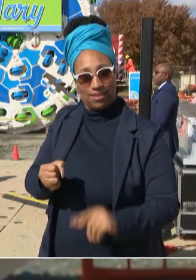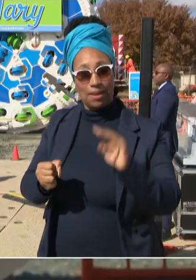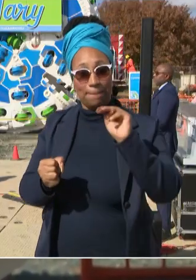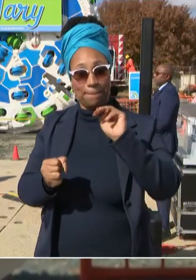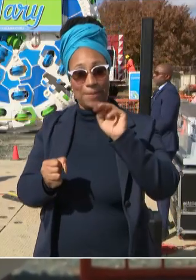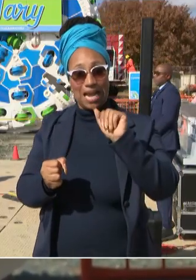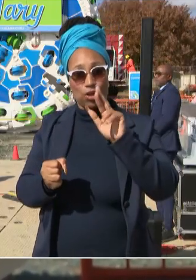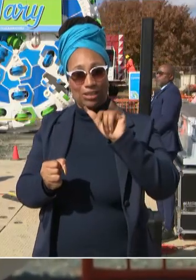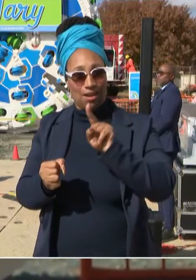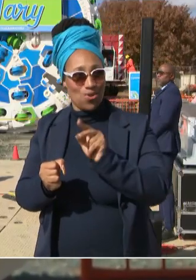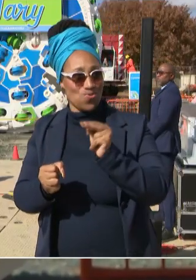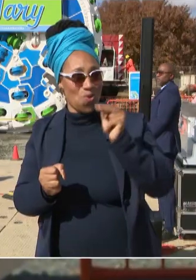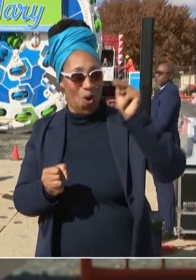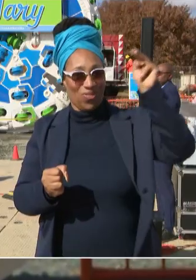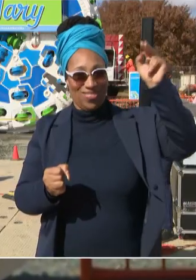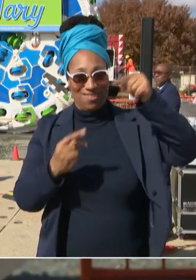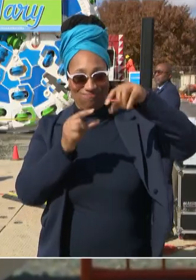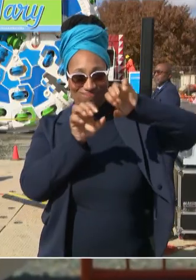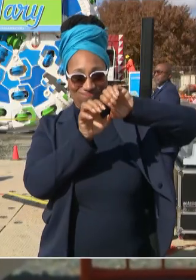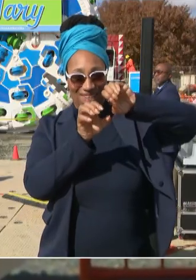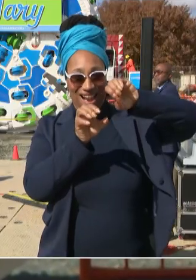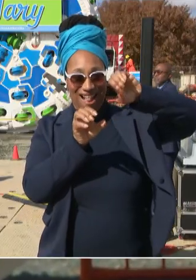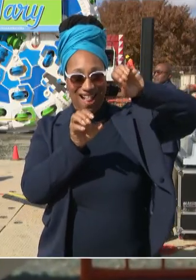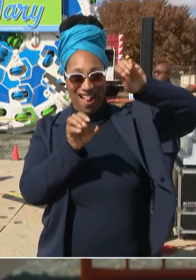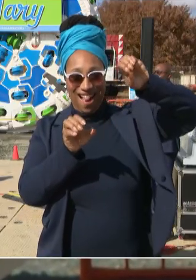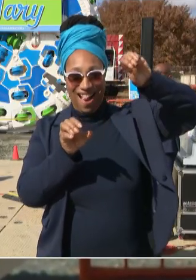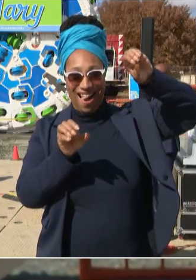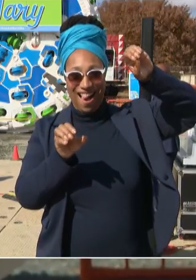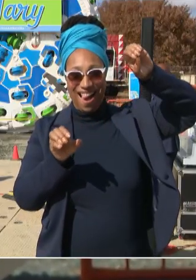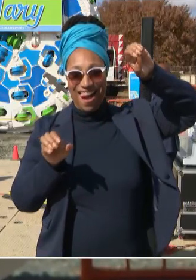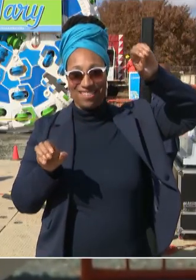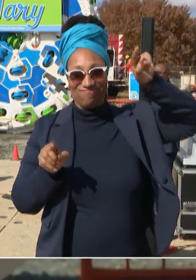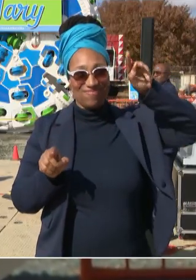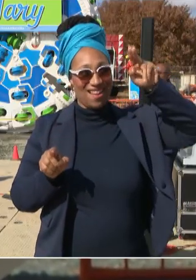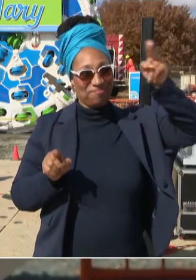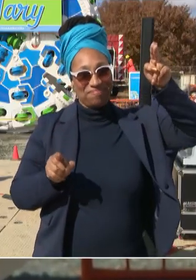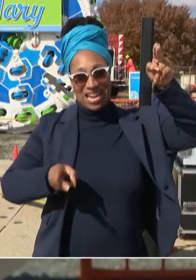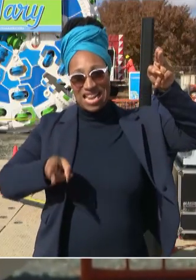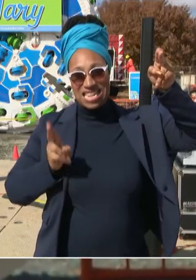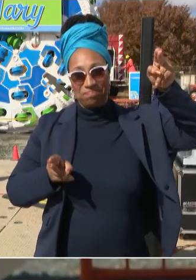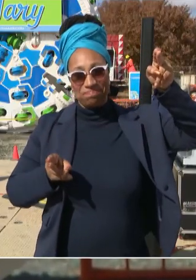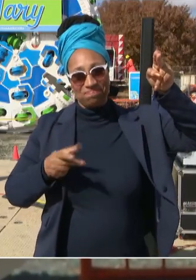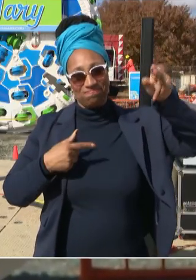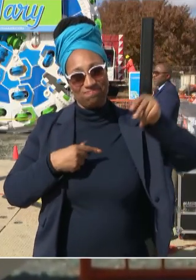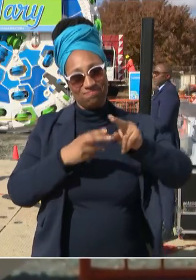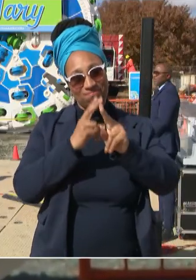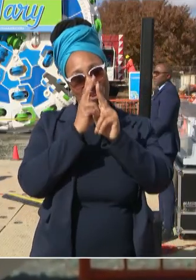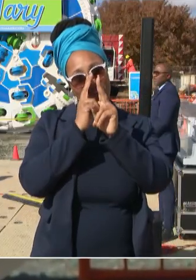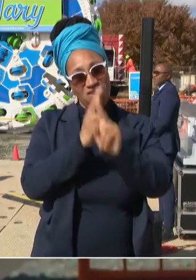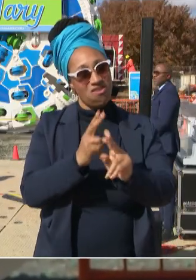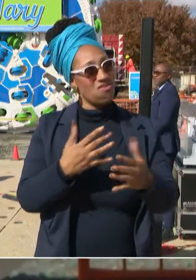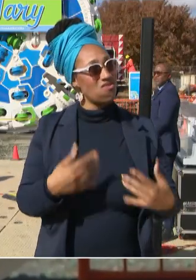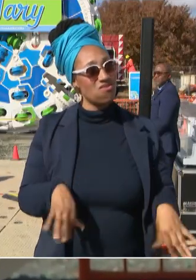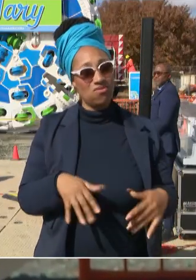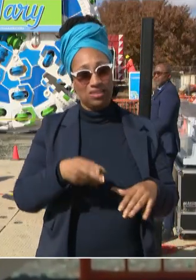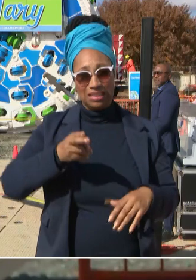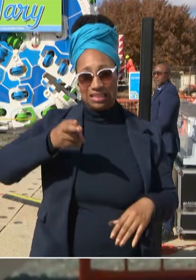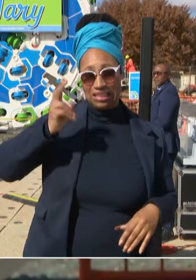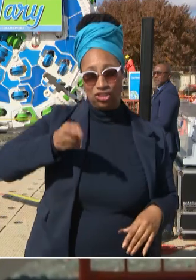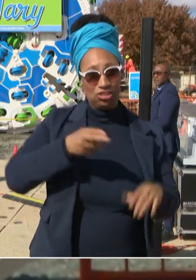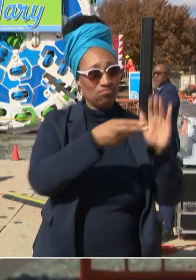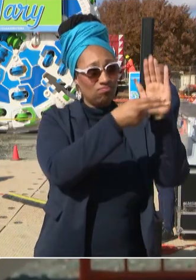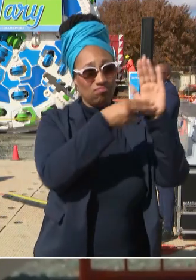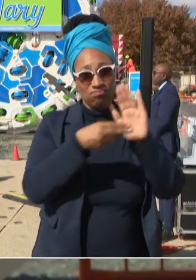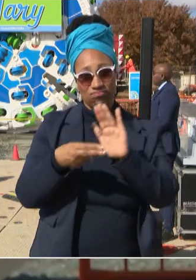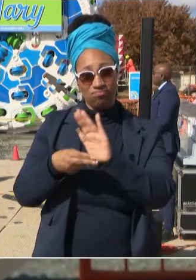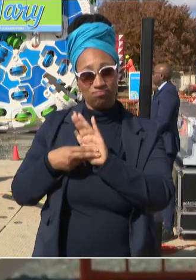We're proud to be honoring this history in naming these machines for the Edmonston